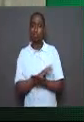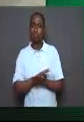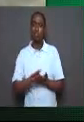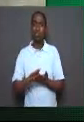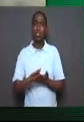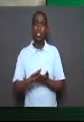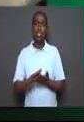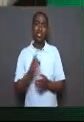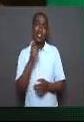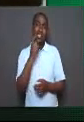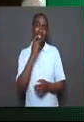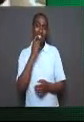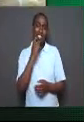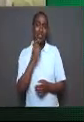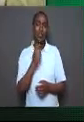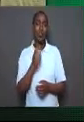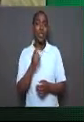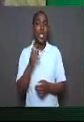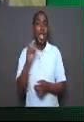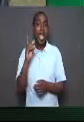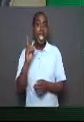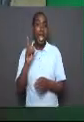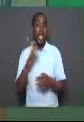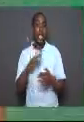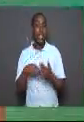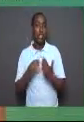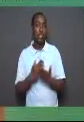early signs of dental problems.